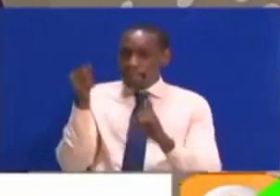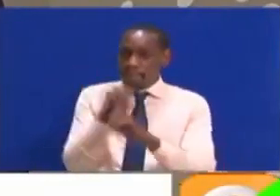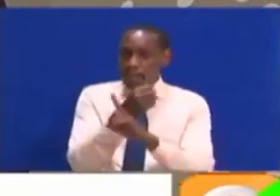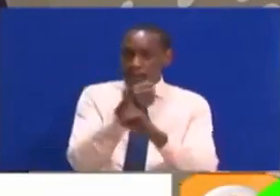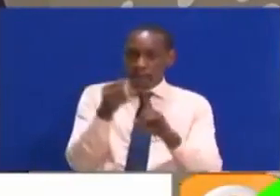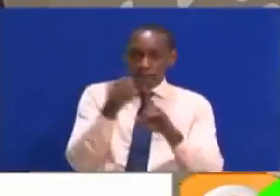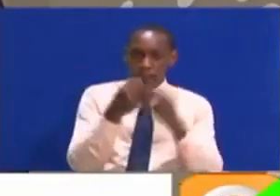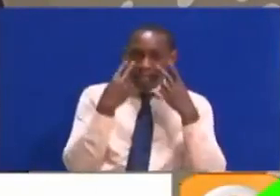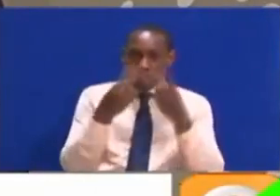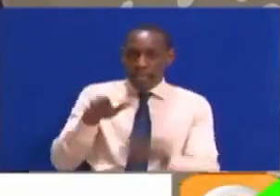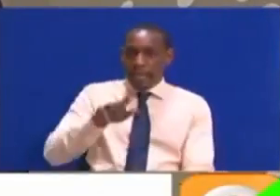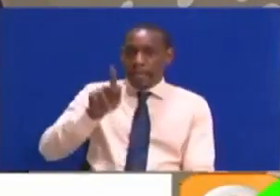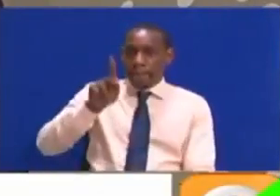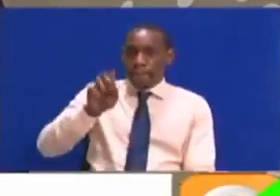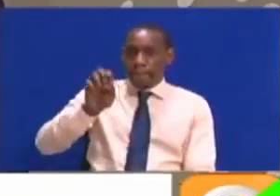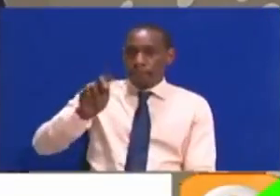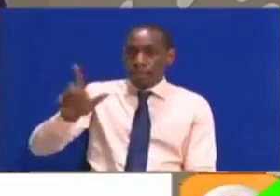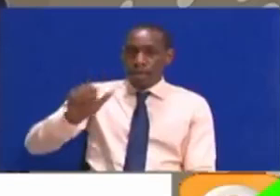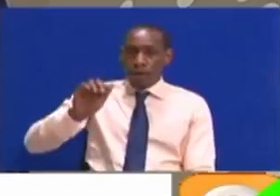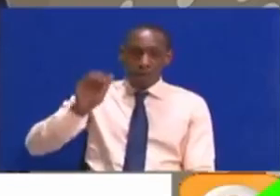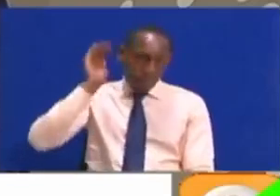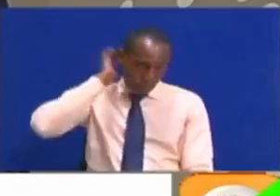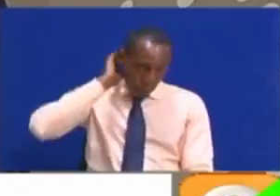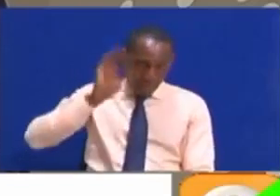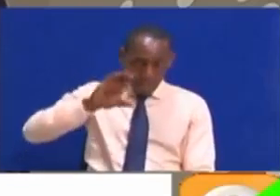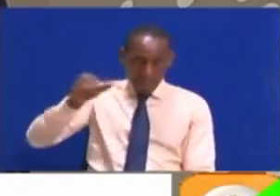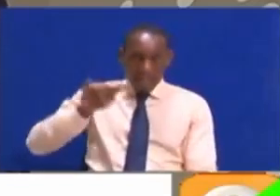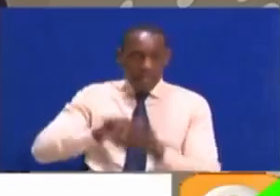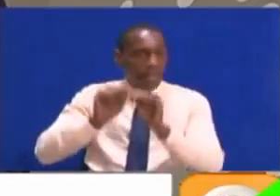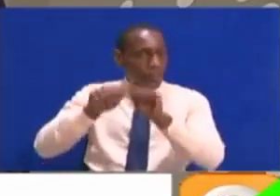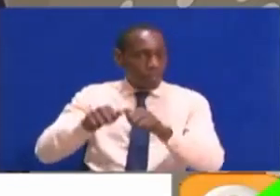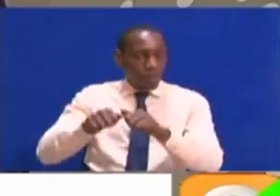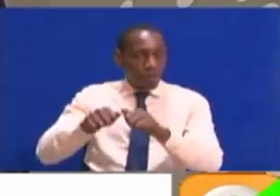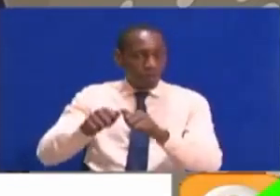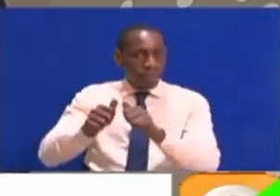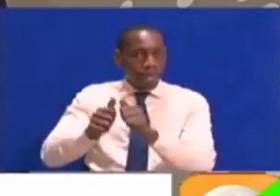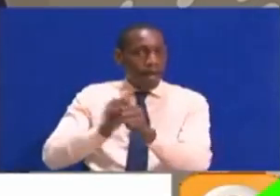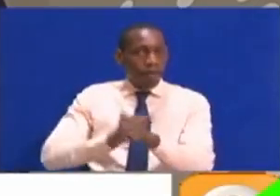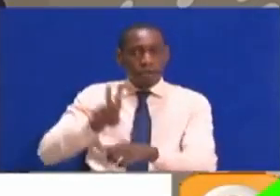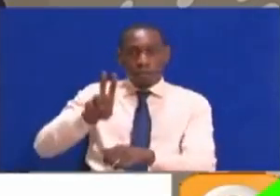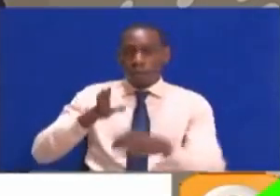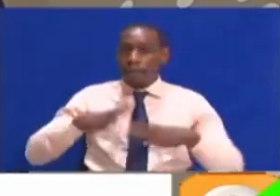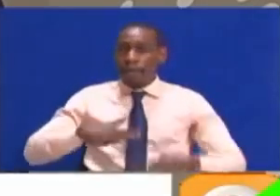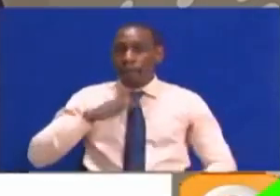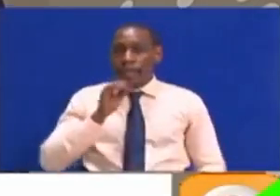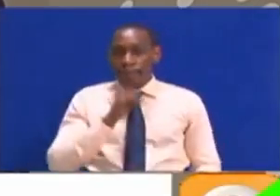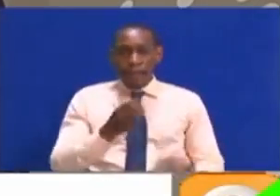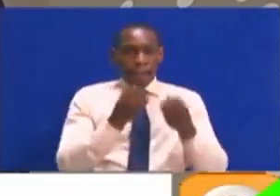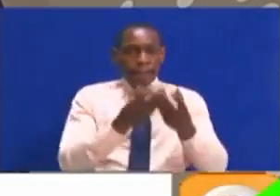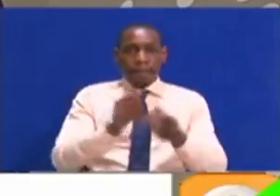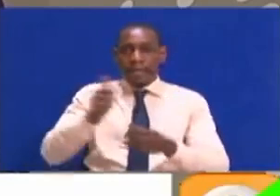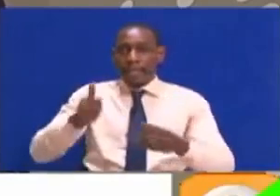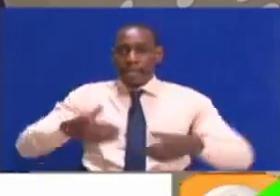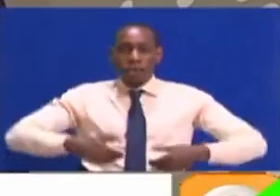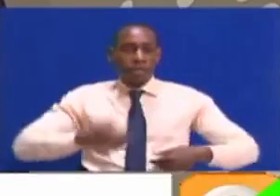violence witnessed at Kenol, Murang'a County, that could have been avoided. That two lives were lost and many other young